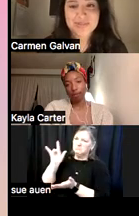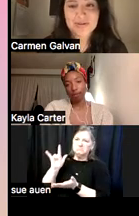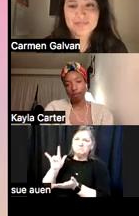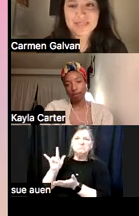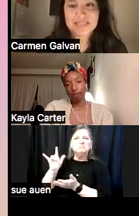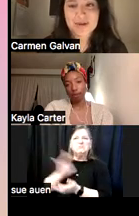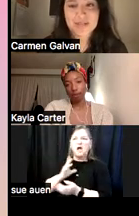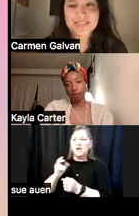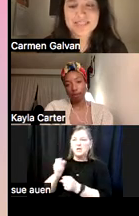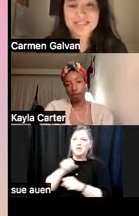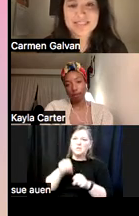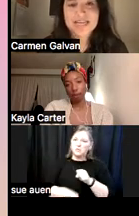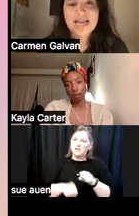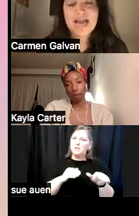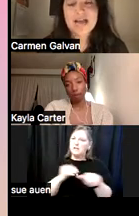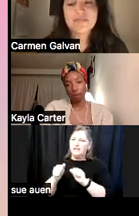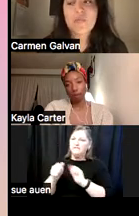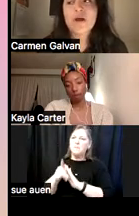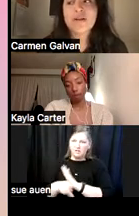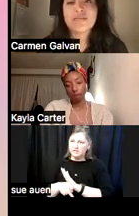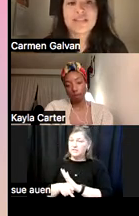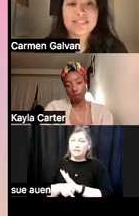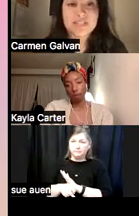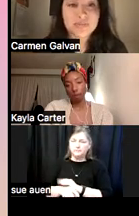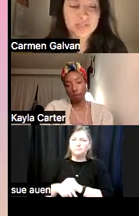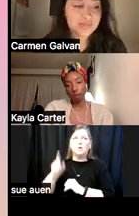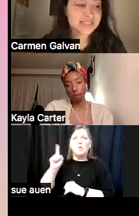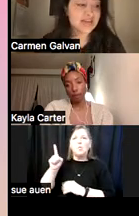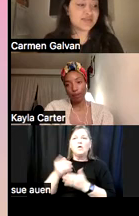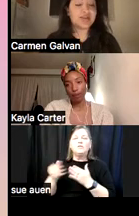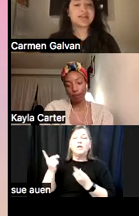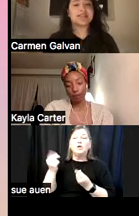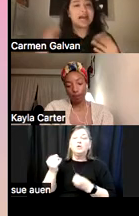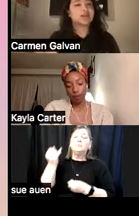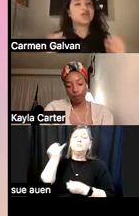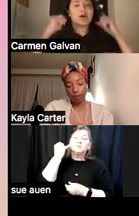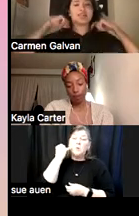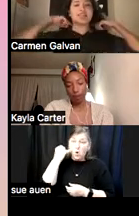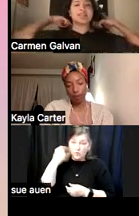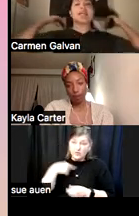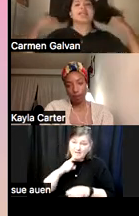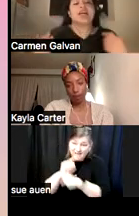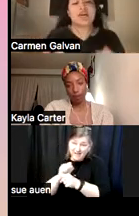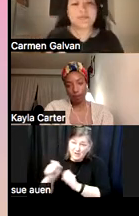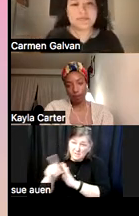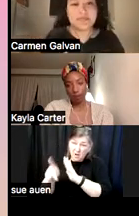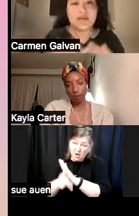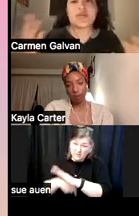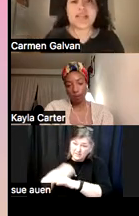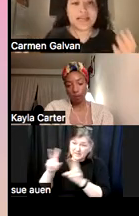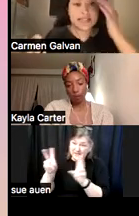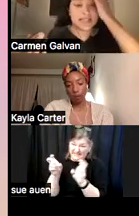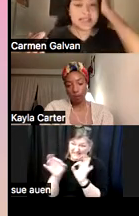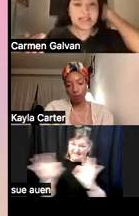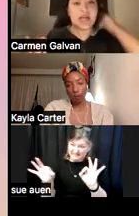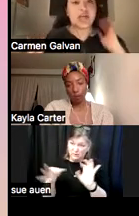advantage with bereavement leave policies. One of the things that you do is if there is an actual policy in there